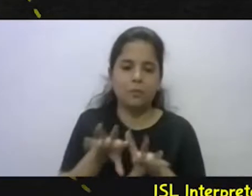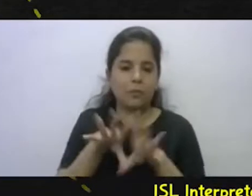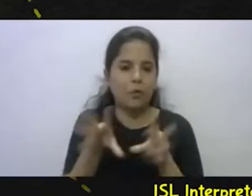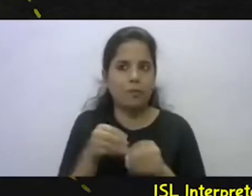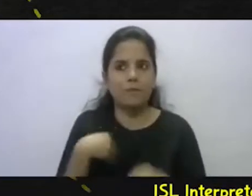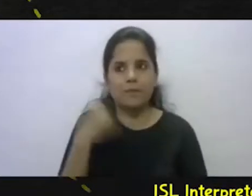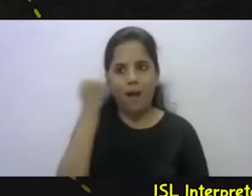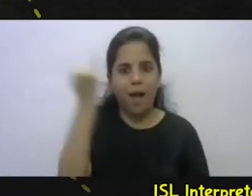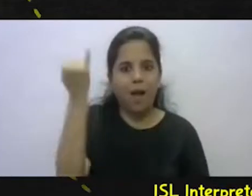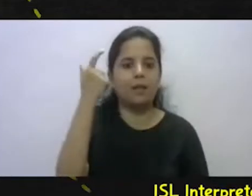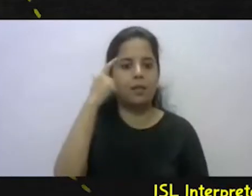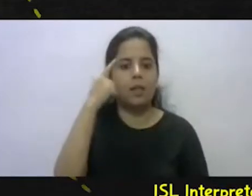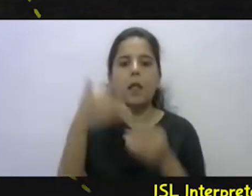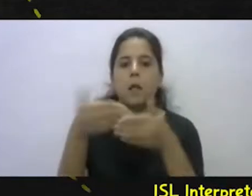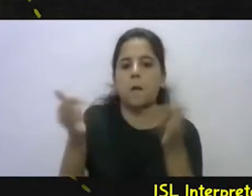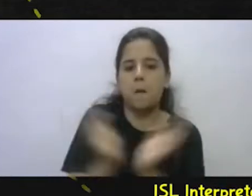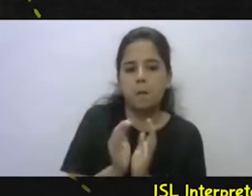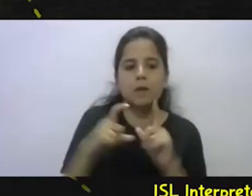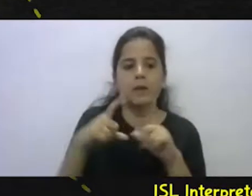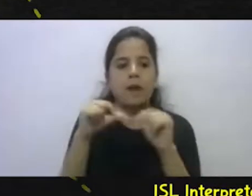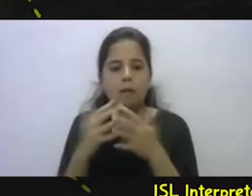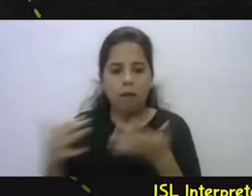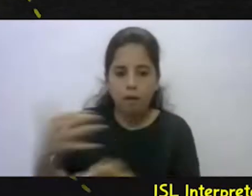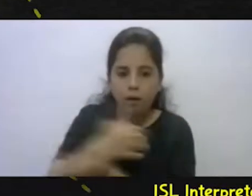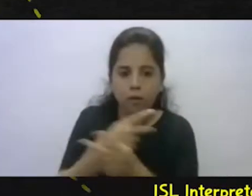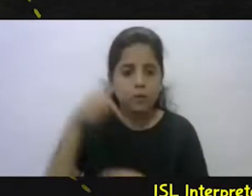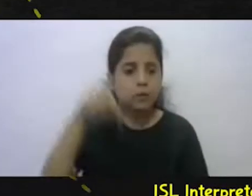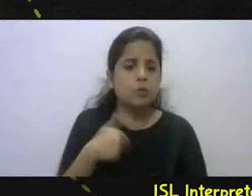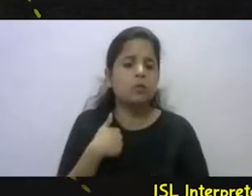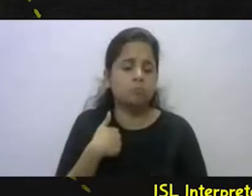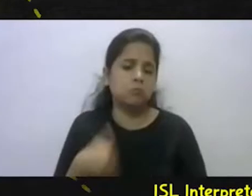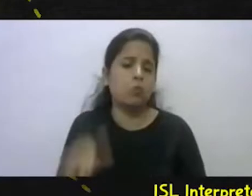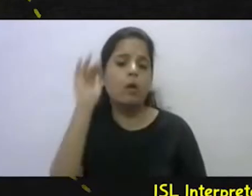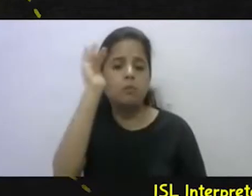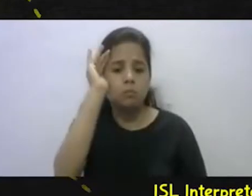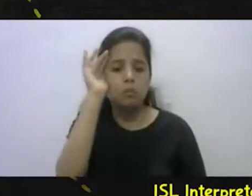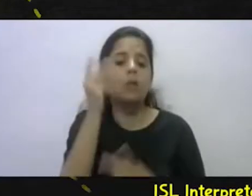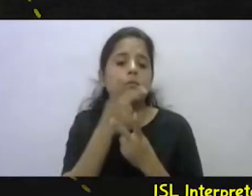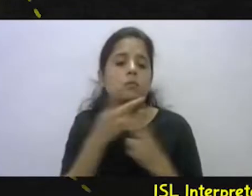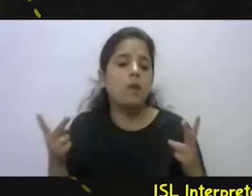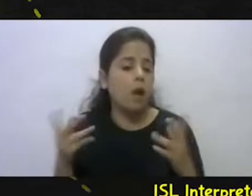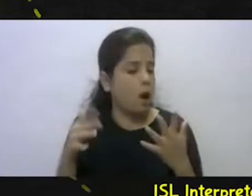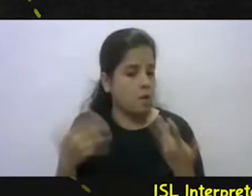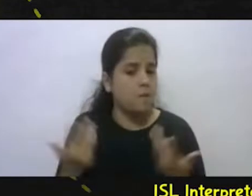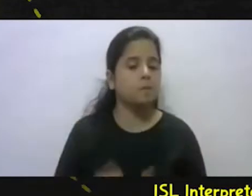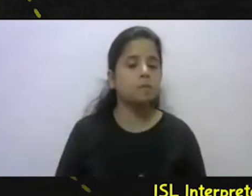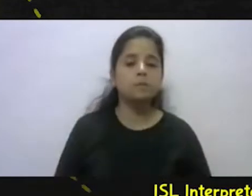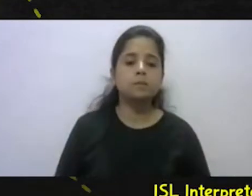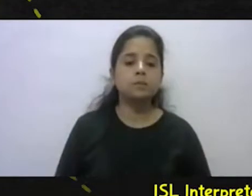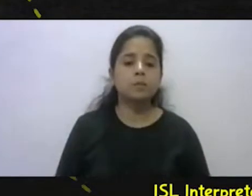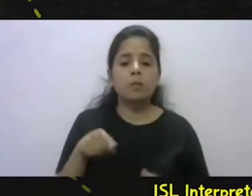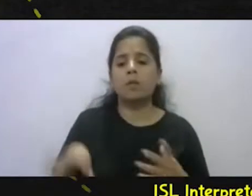of communities and data collection, today we'll hear about that how this